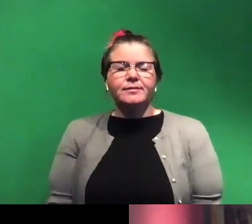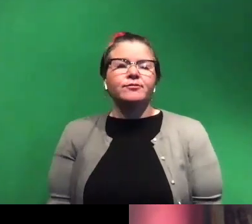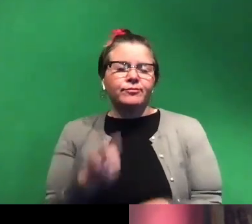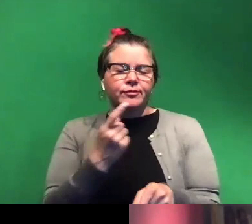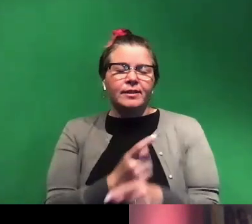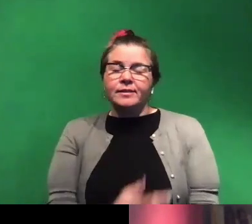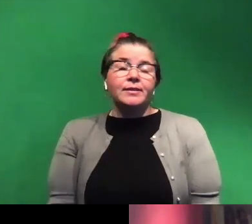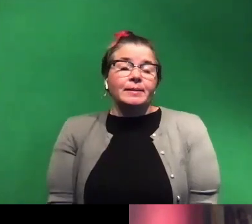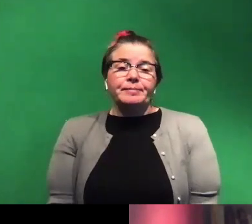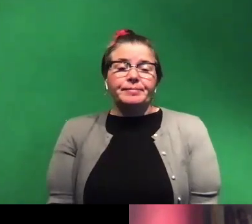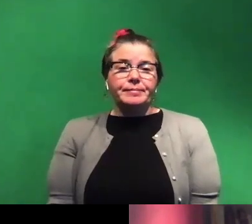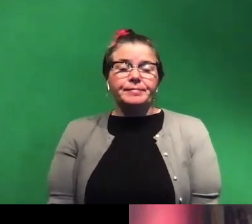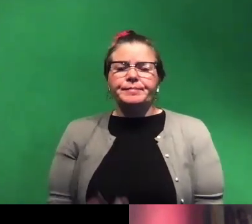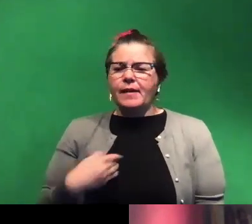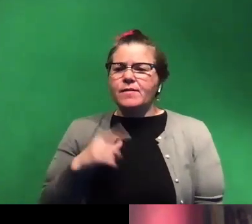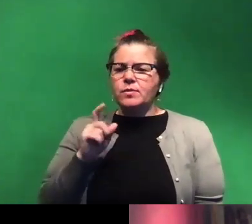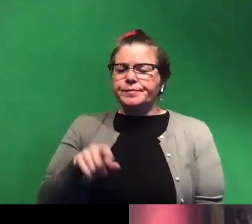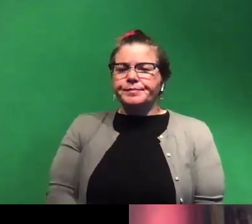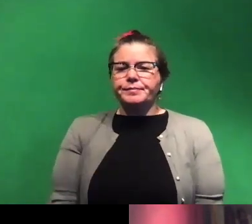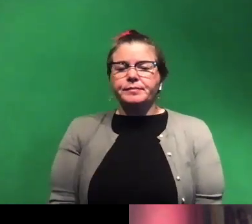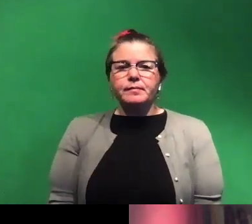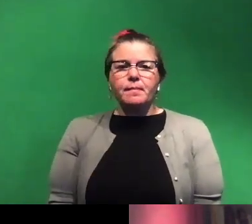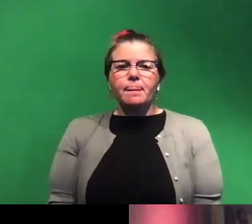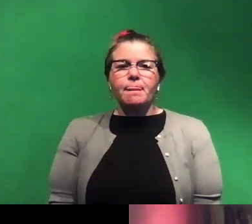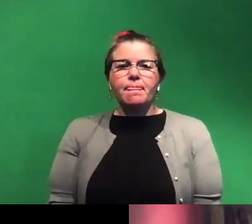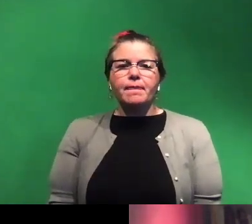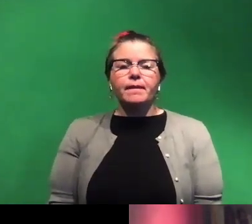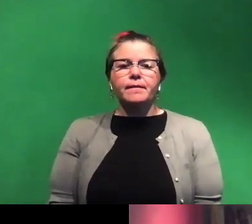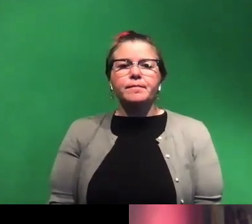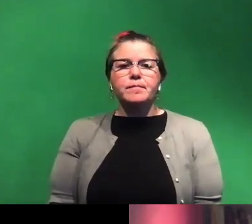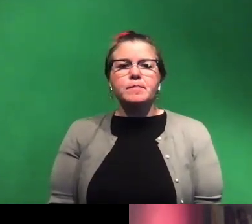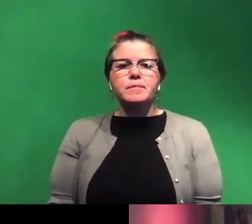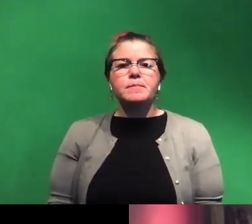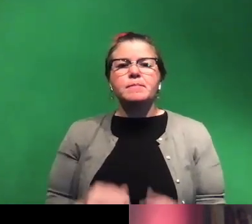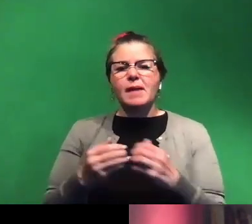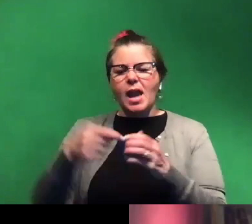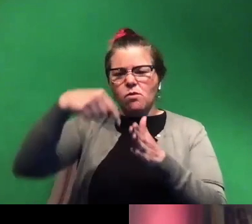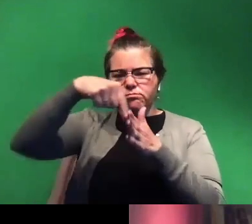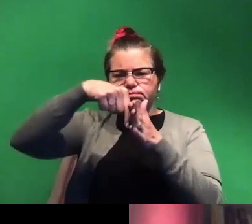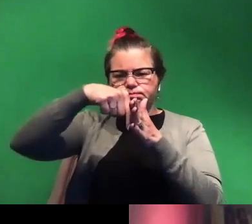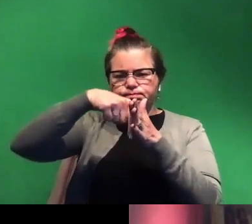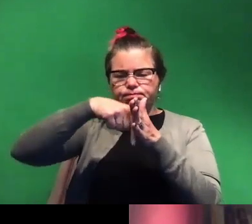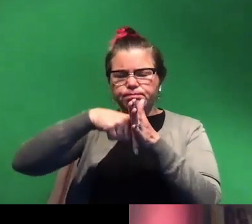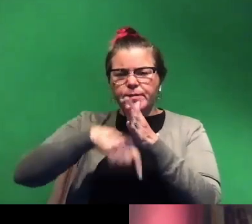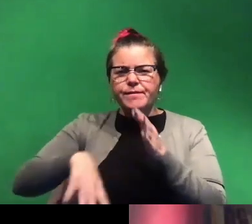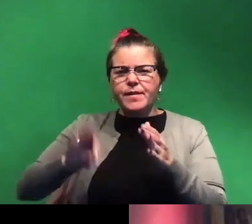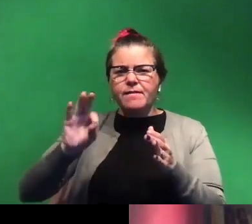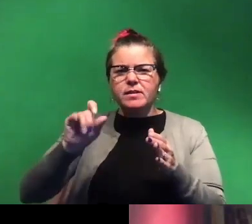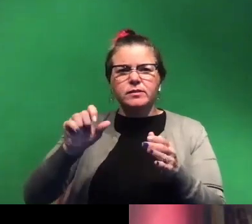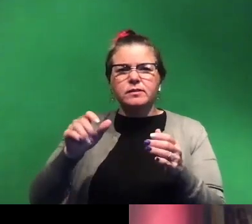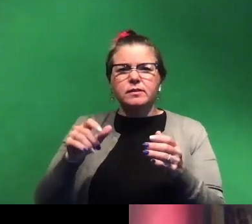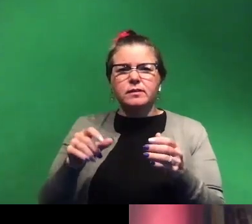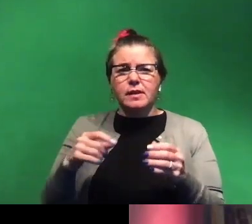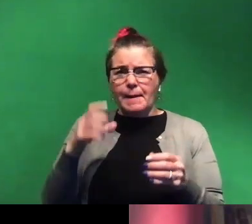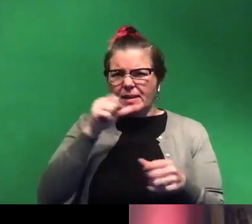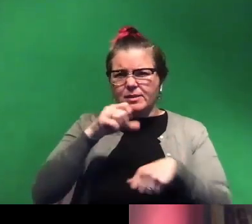man. So we've got a question here. How deep down can you find fossils? I'm guessing like in the